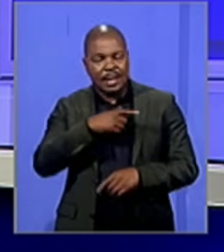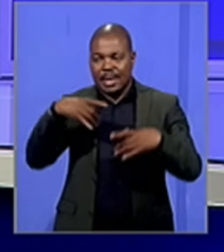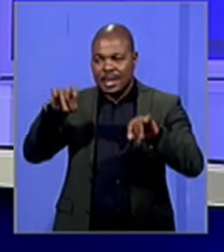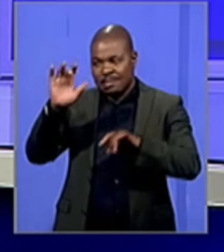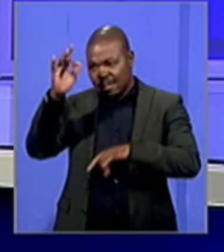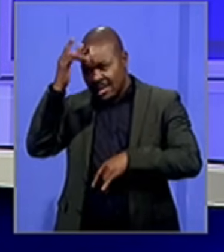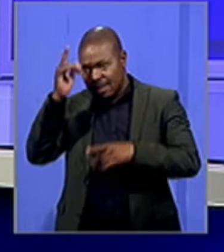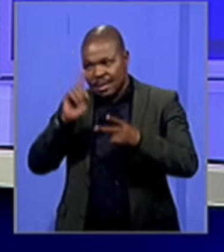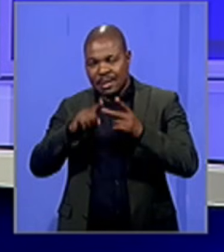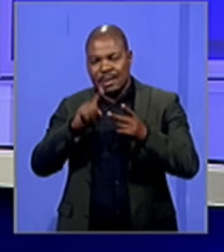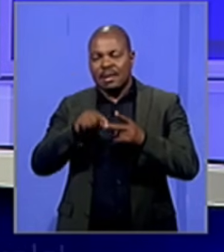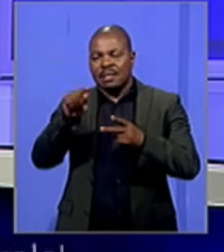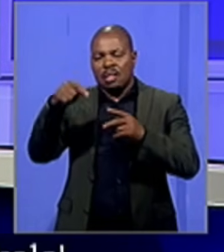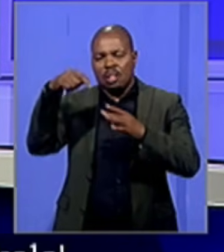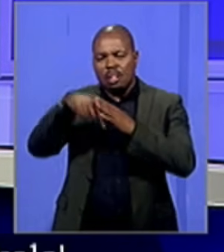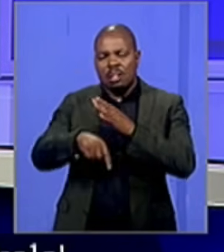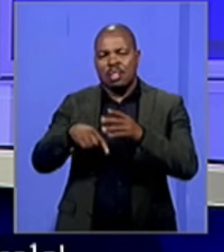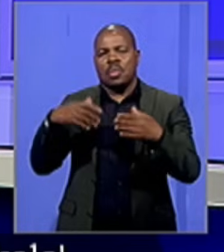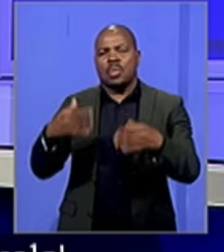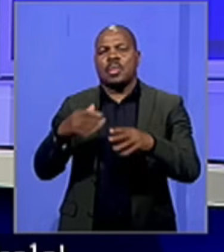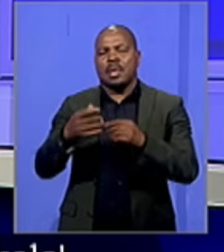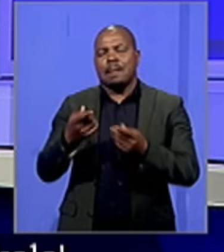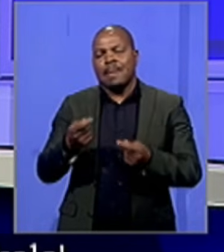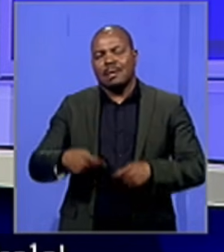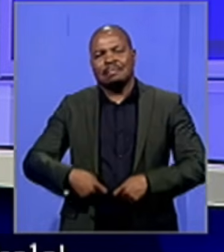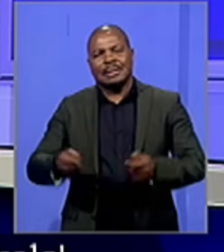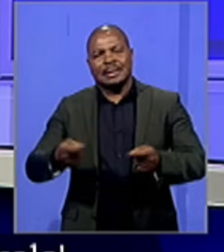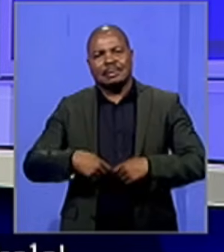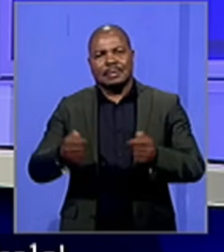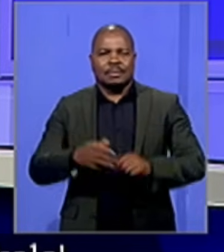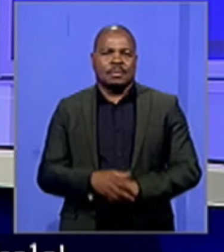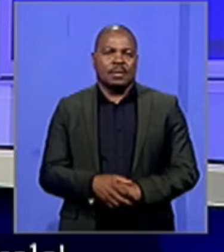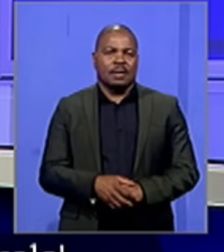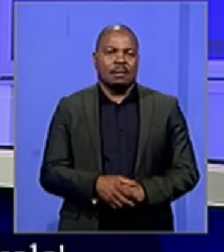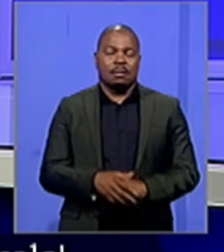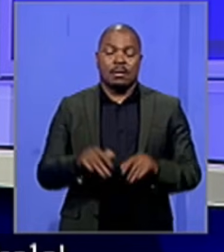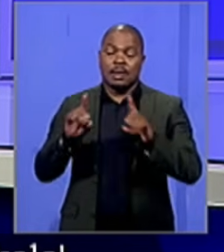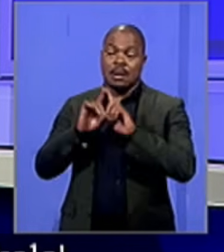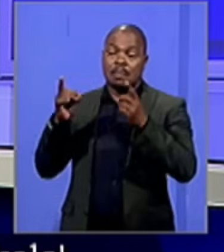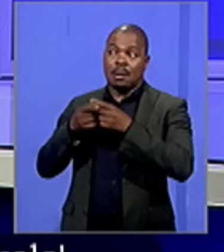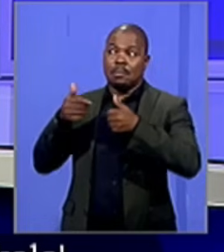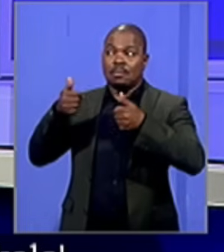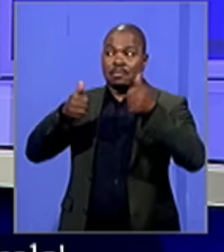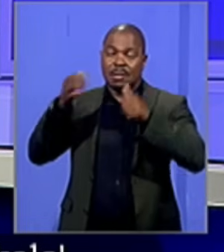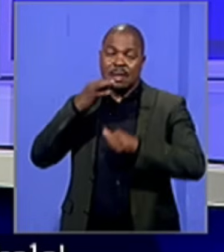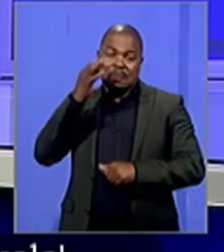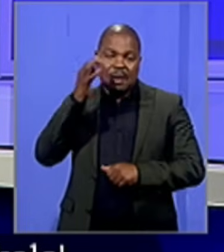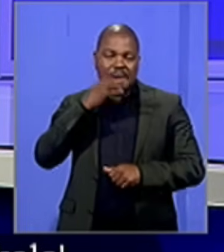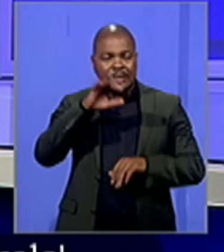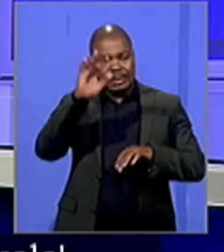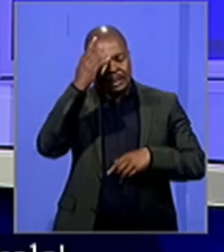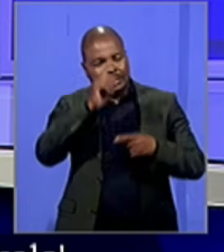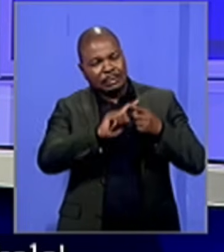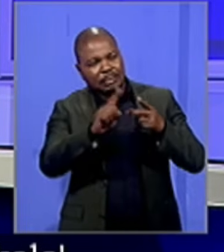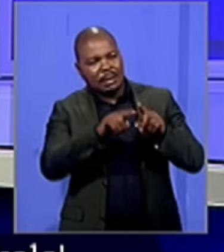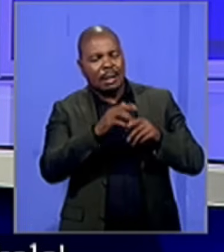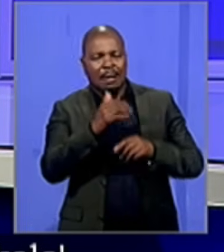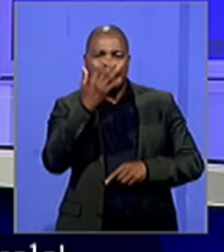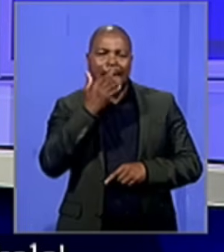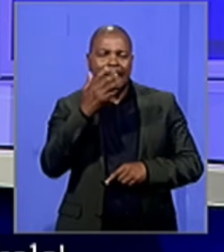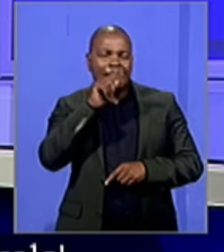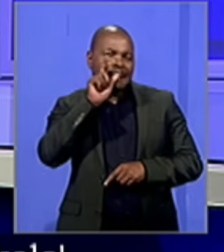diphoofolo le ditshenyagalelo tša godimo tša letseno. Ditsebi tša lefapha di bolela gore di lwantšha malwetši a bjalo ka mpšhikela